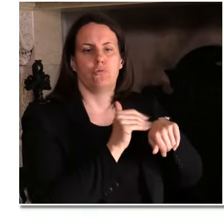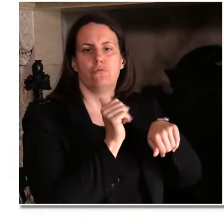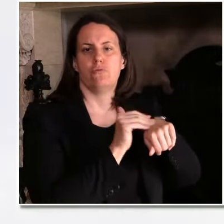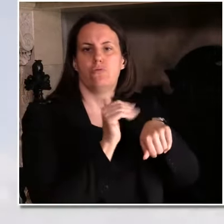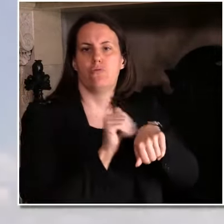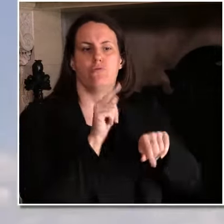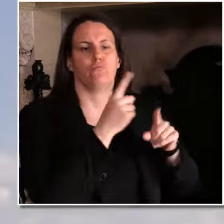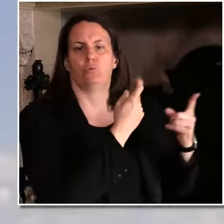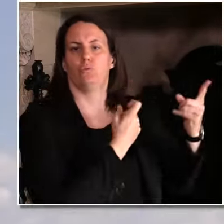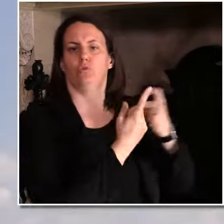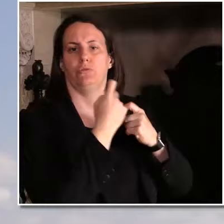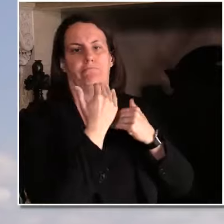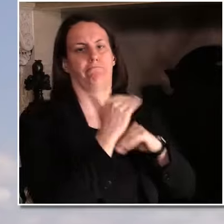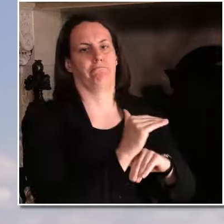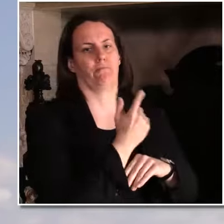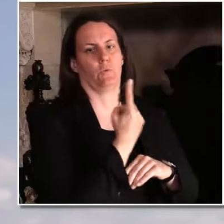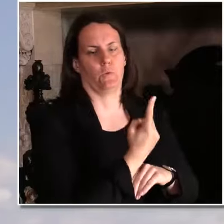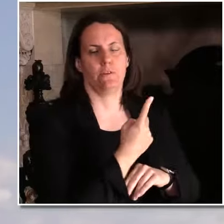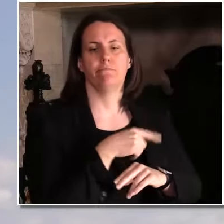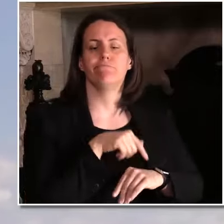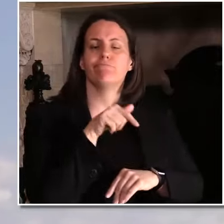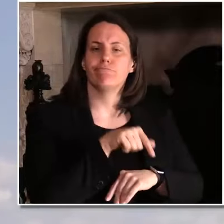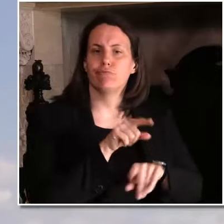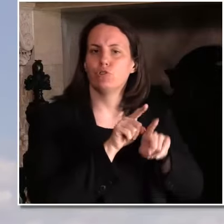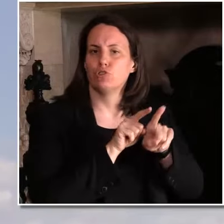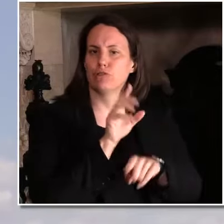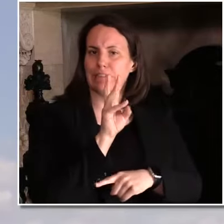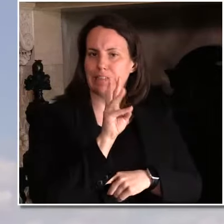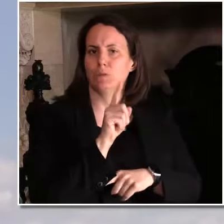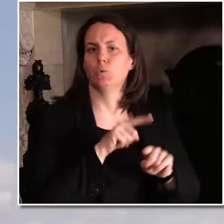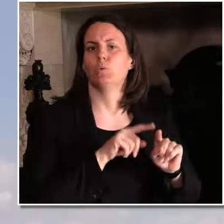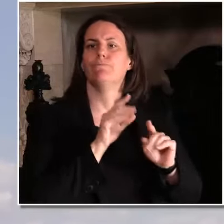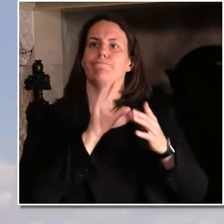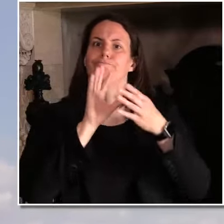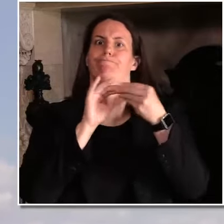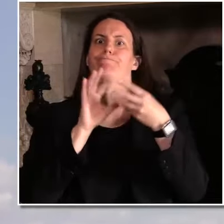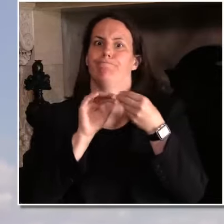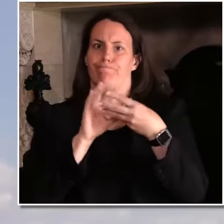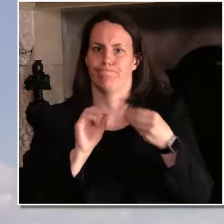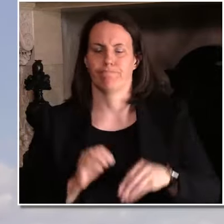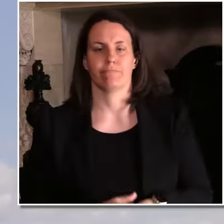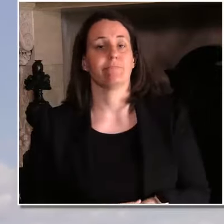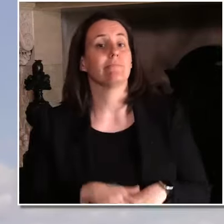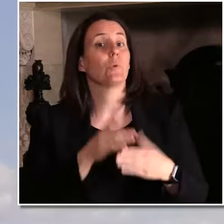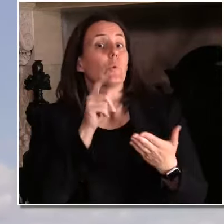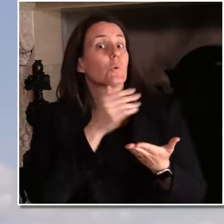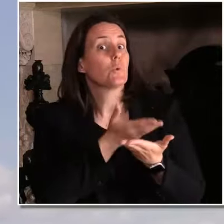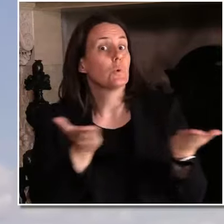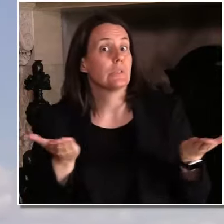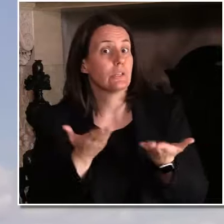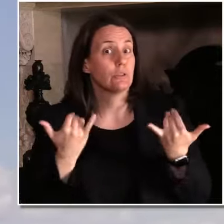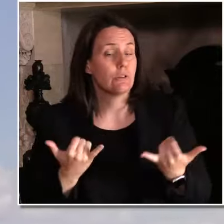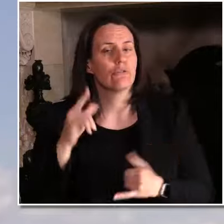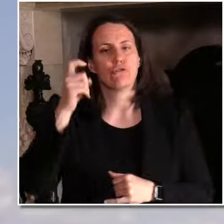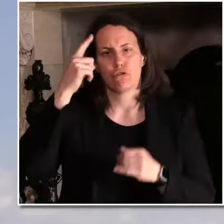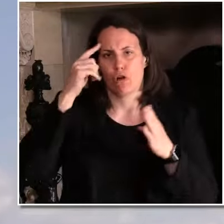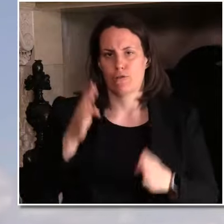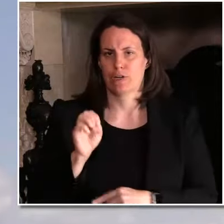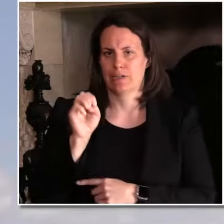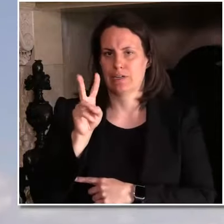please use *6 to mute and unmute your phone. Joining us for today's media briefing are Governor Tony Evers,